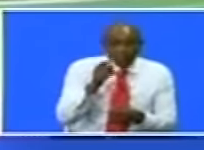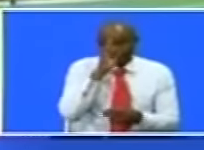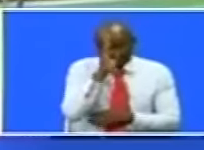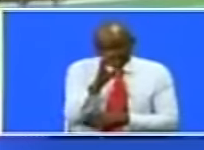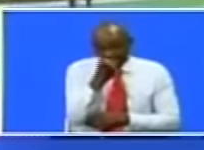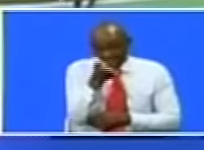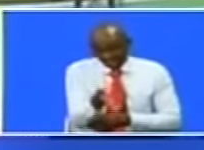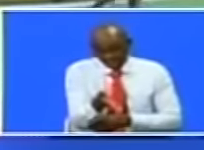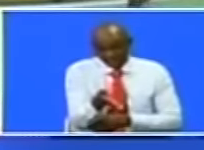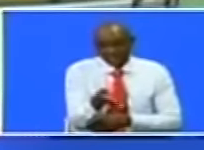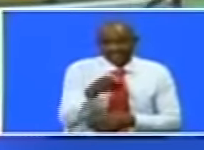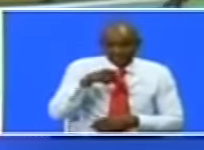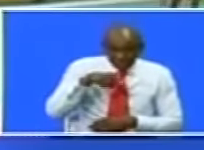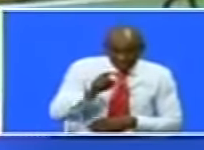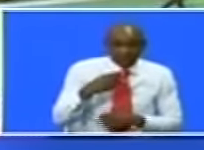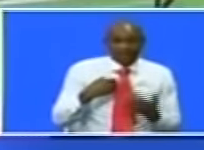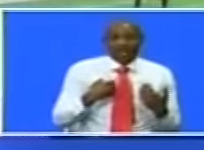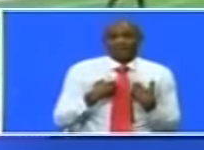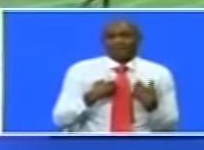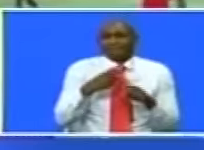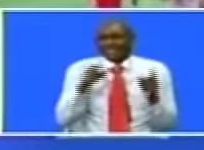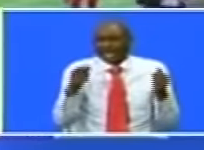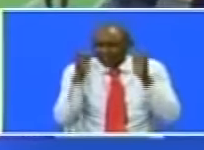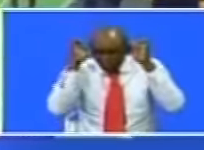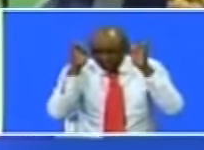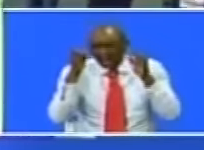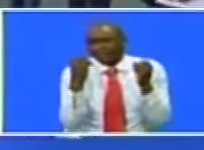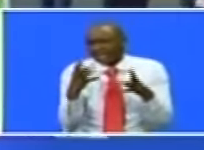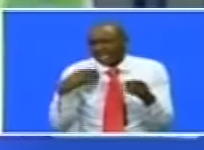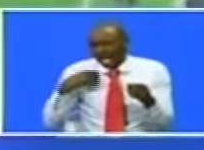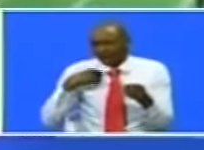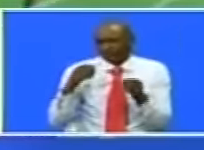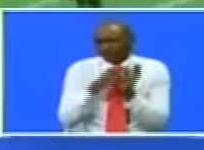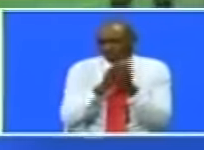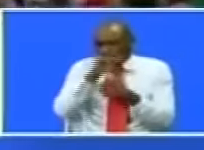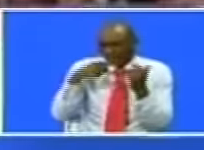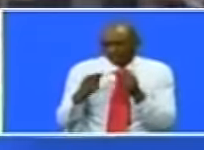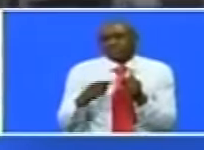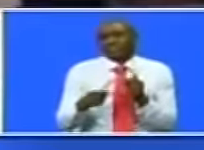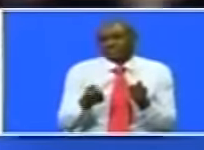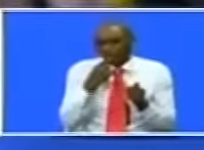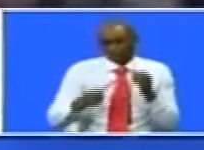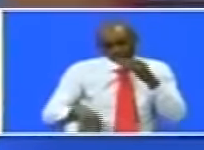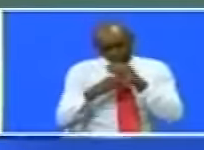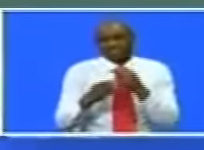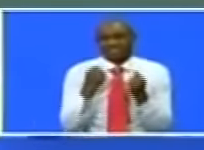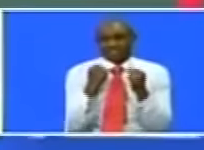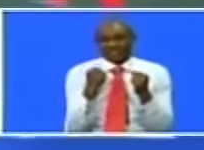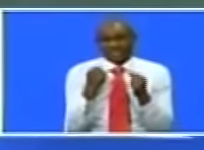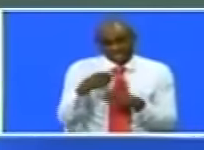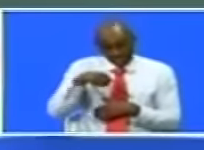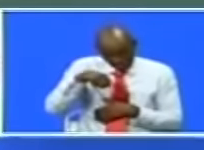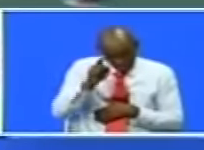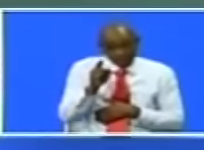while Ethiopia emerged from the doping shadows and into the spotlight by dominating the distance events. Ethiopia's Genzebe Dibaba and